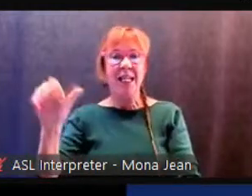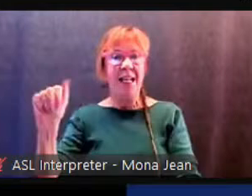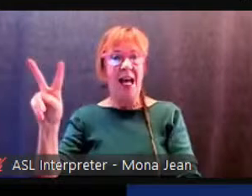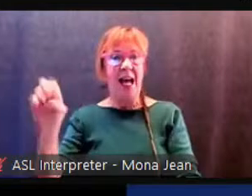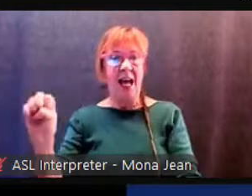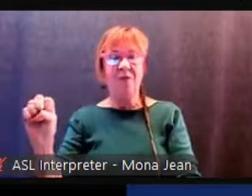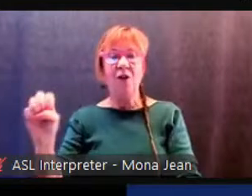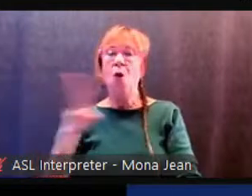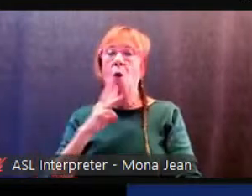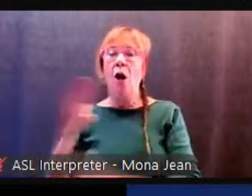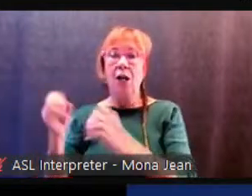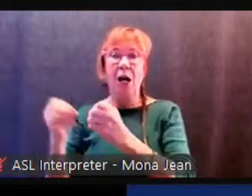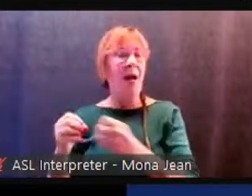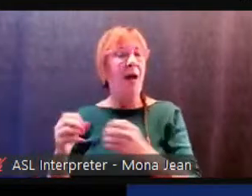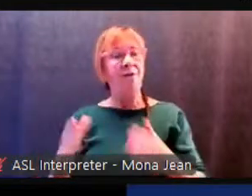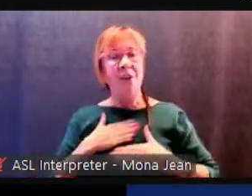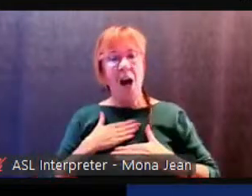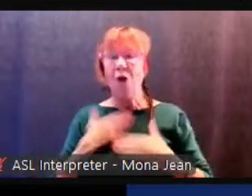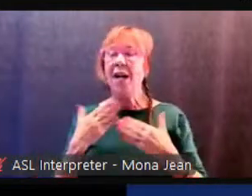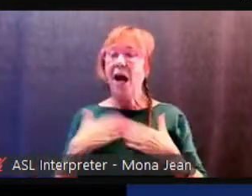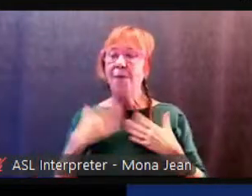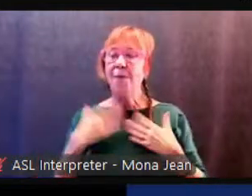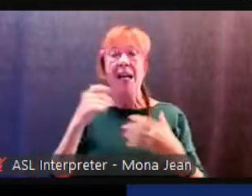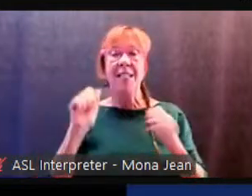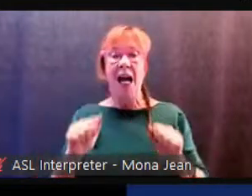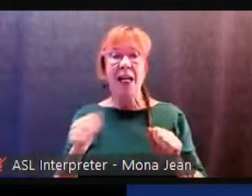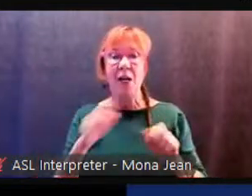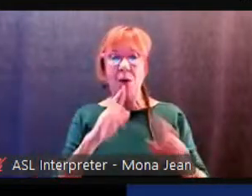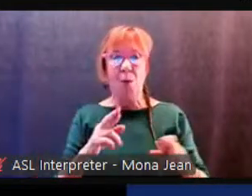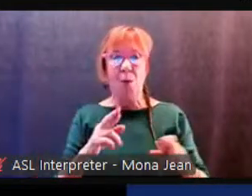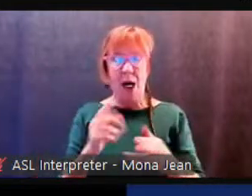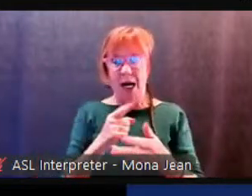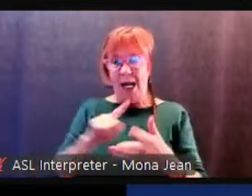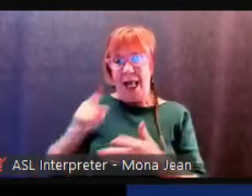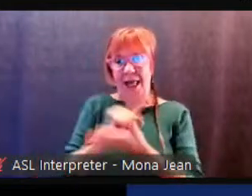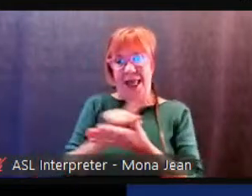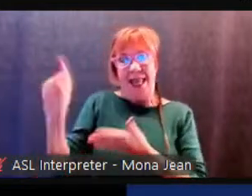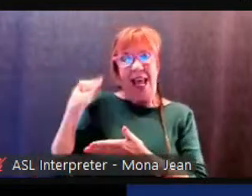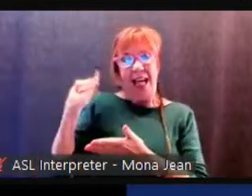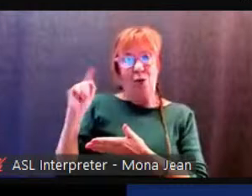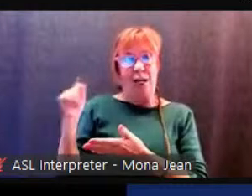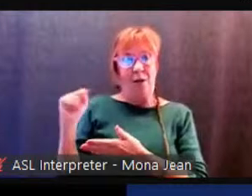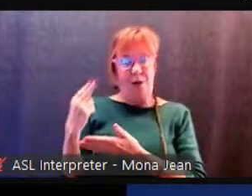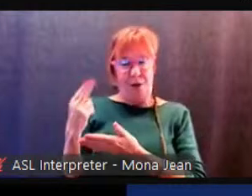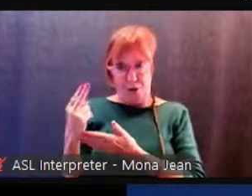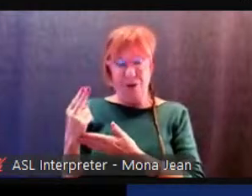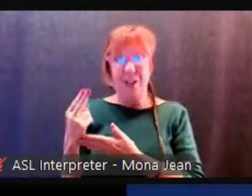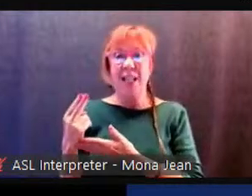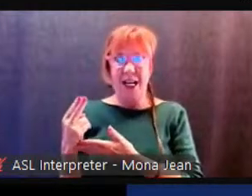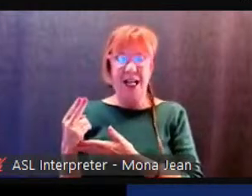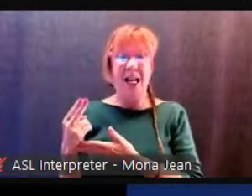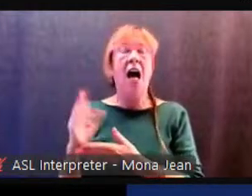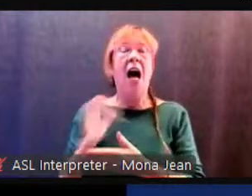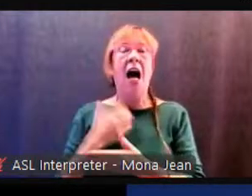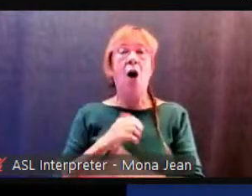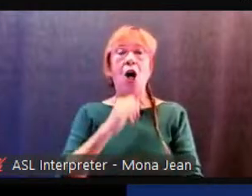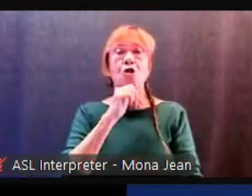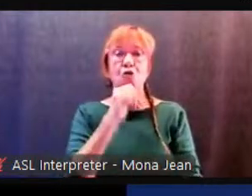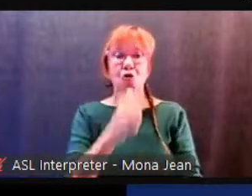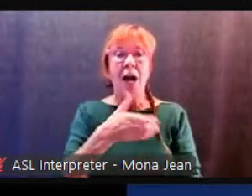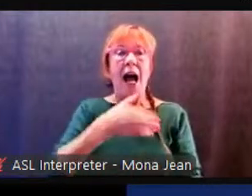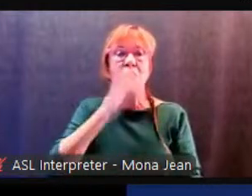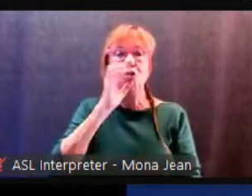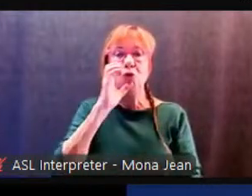and I'm extremely happy to report that as of last Thursday, March 13th, the do not drink order has been lifted for our entire